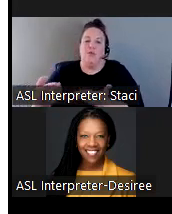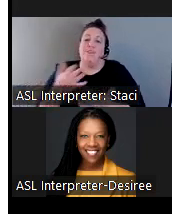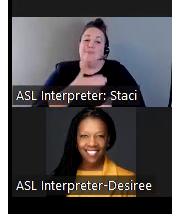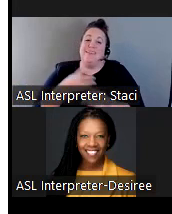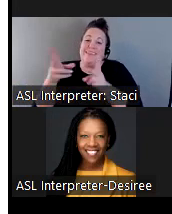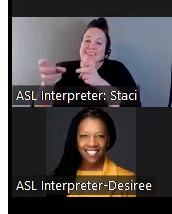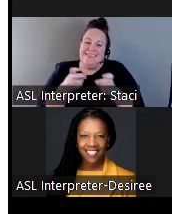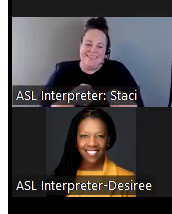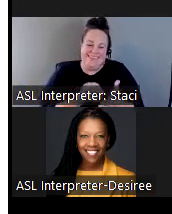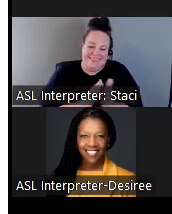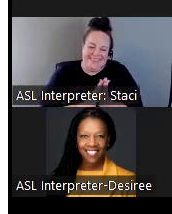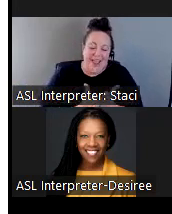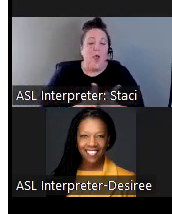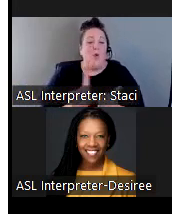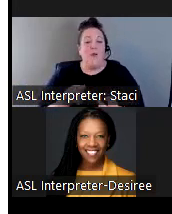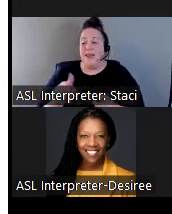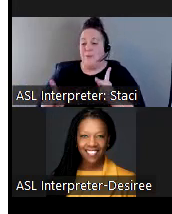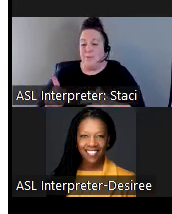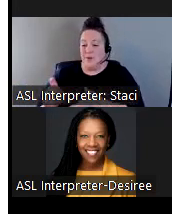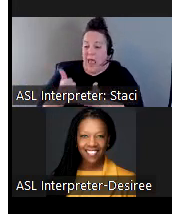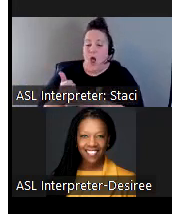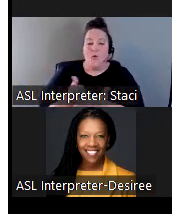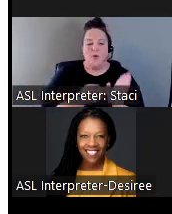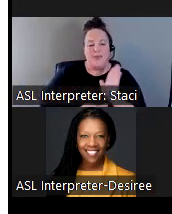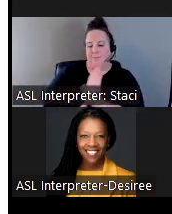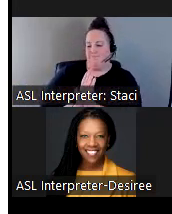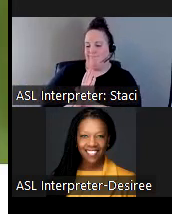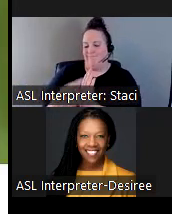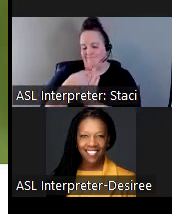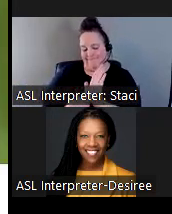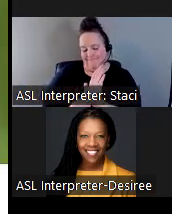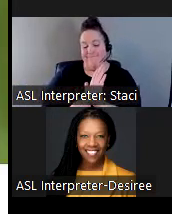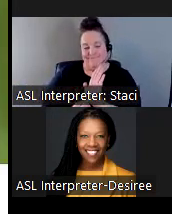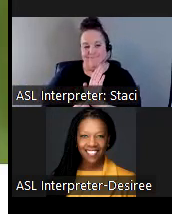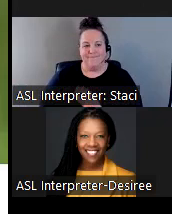notebook so when families need help, they'll know where to go.